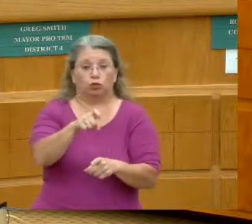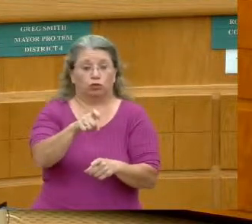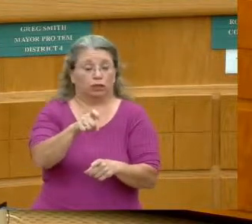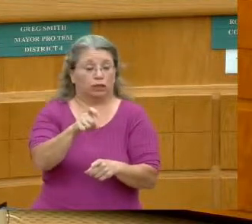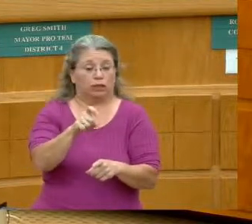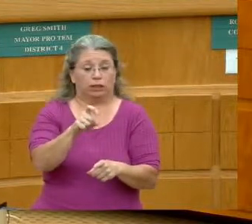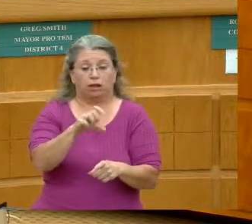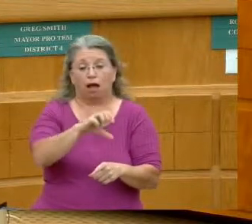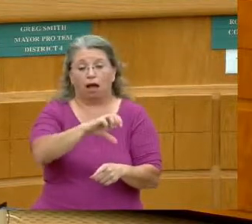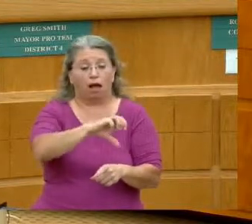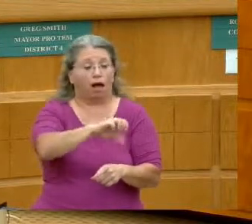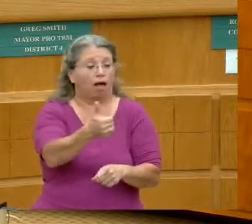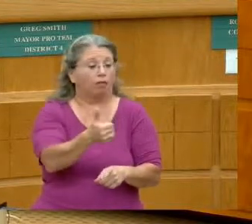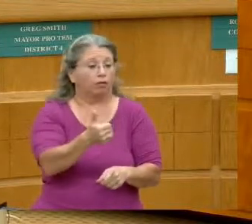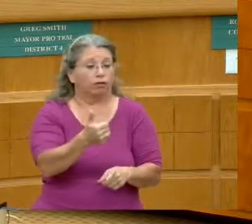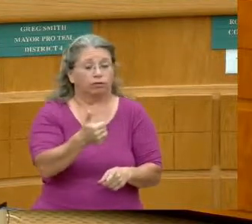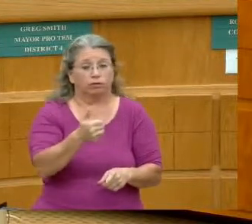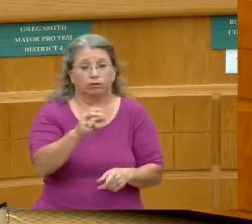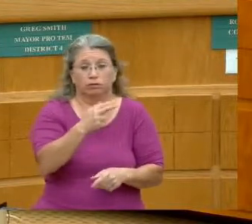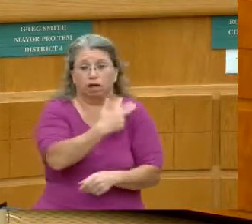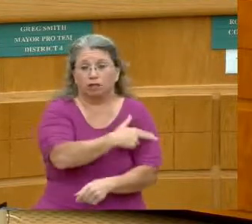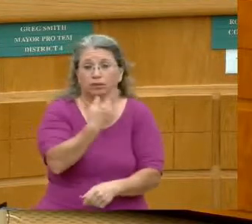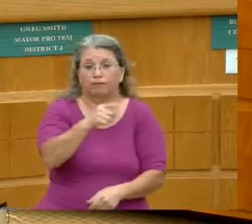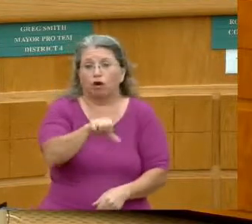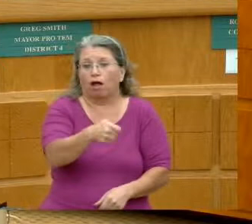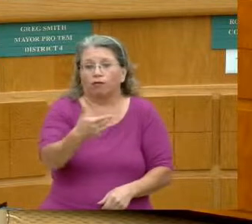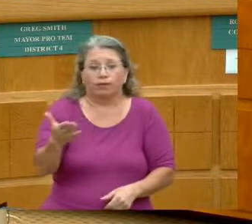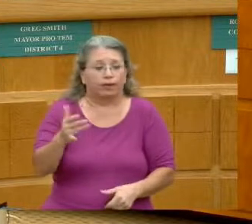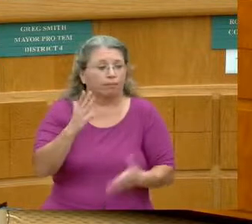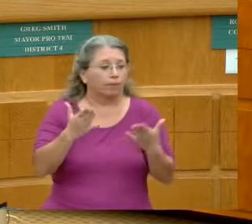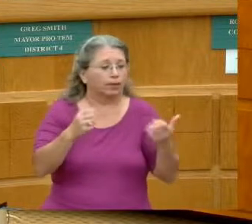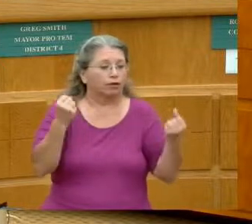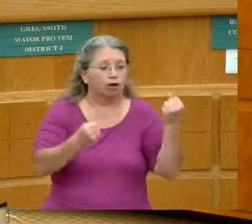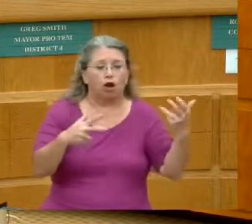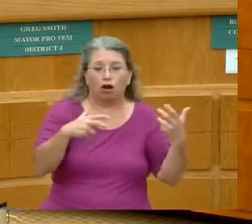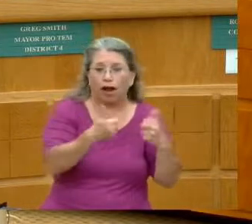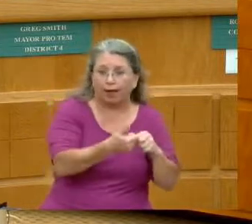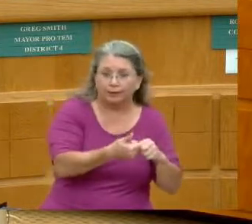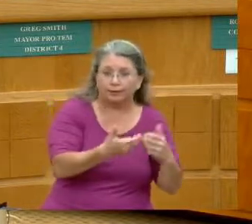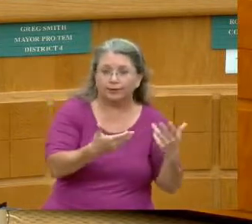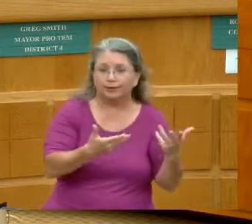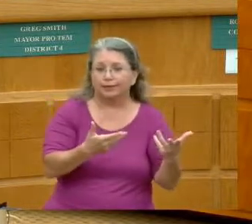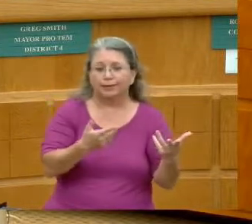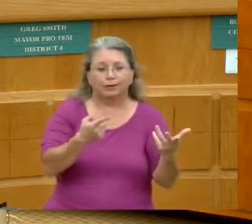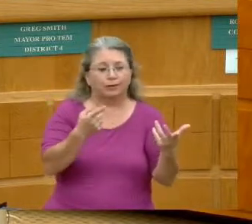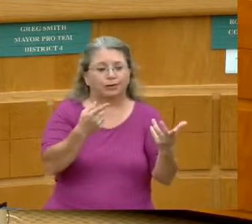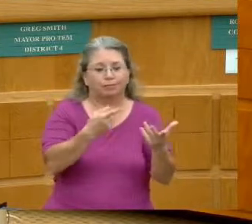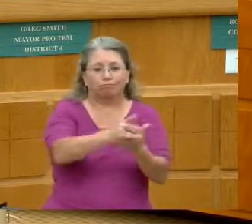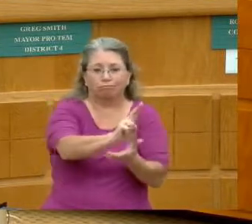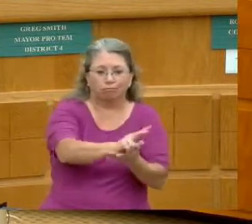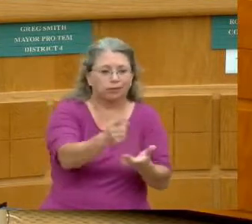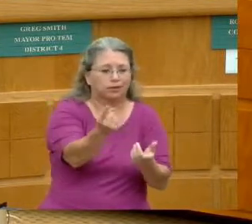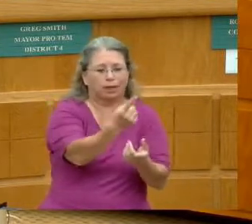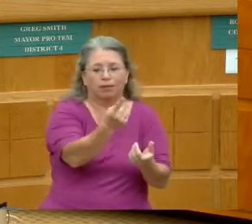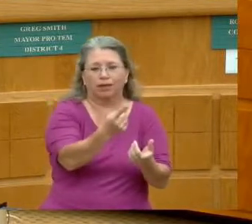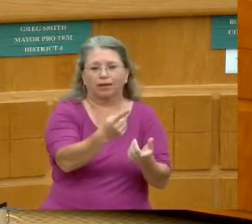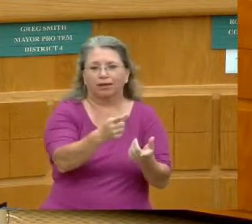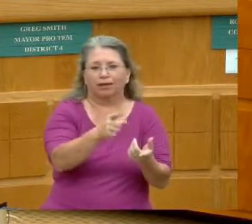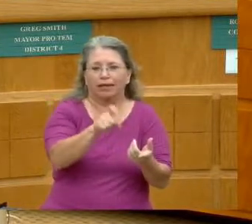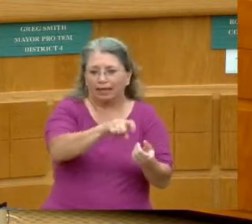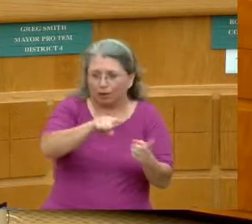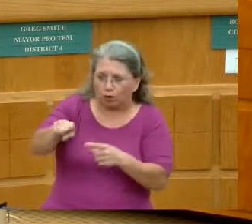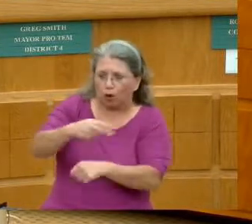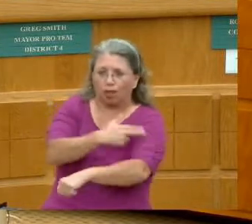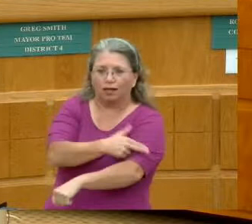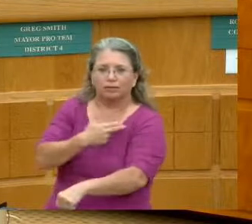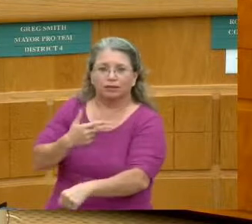car accident, these types of things you can't foresee. You can say, well, I'm a healthy person, but you can't predict what might happen in the future. And what we don't want